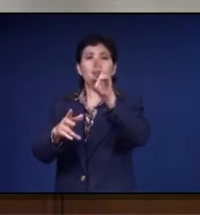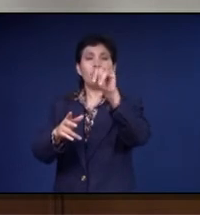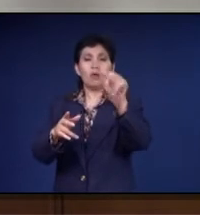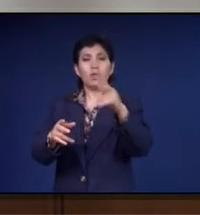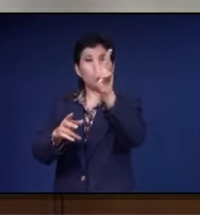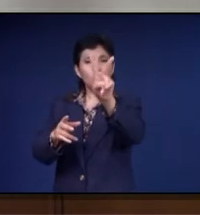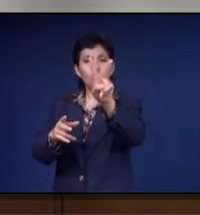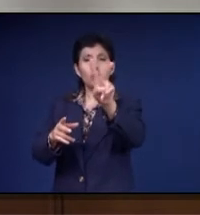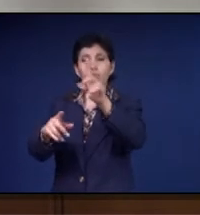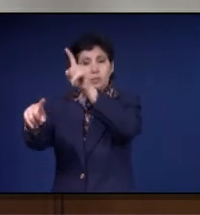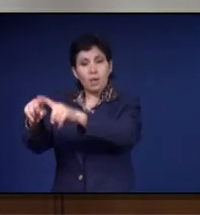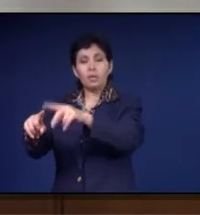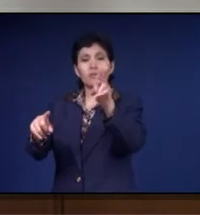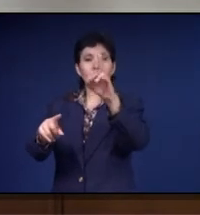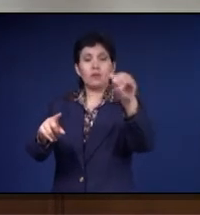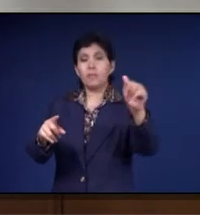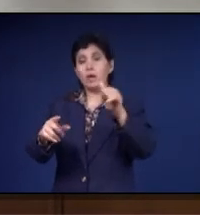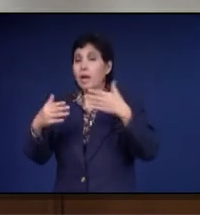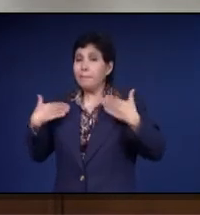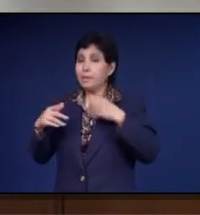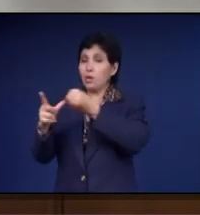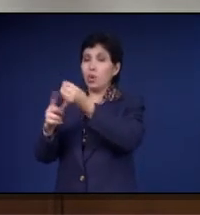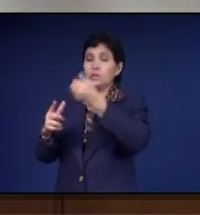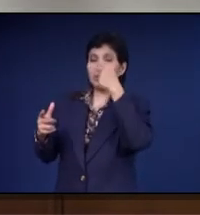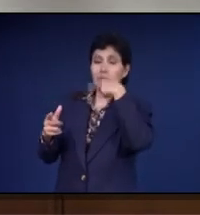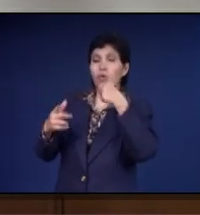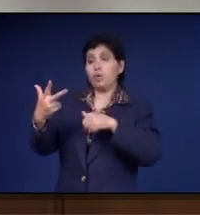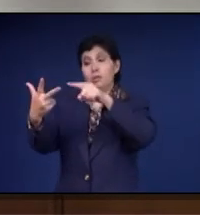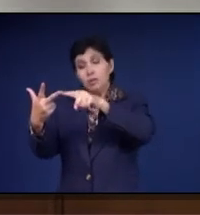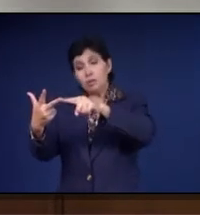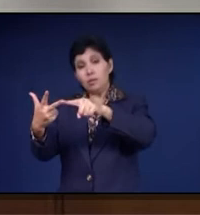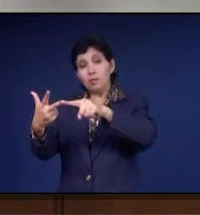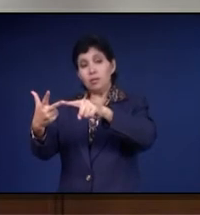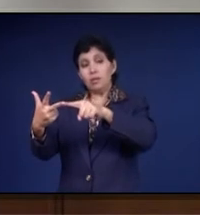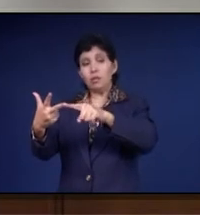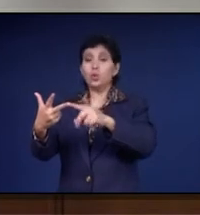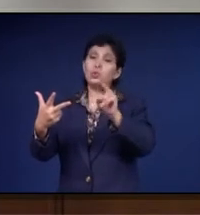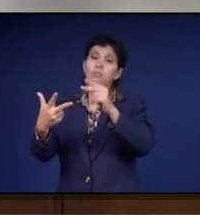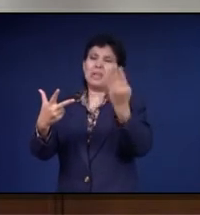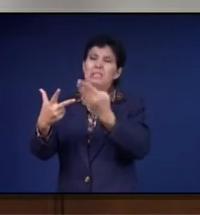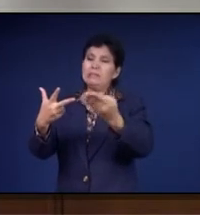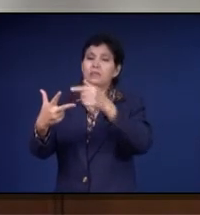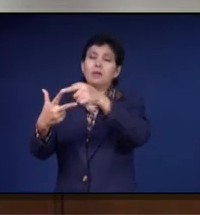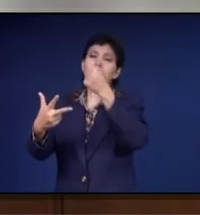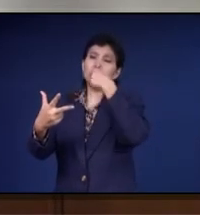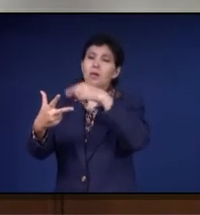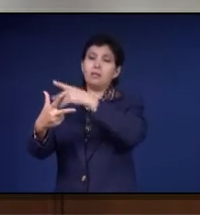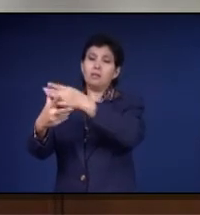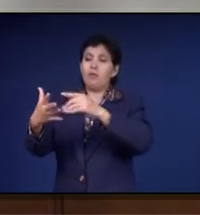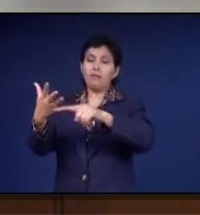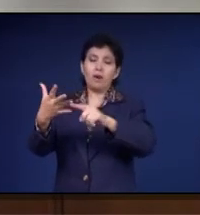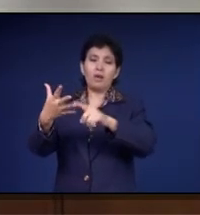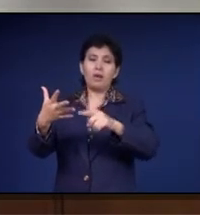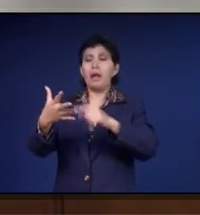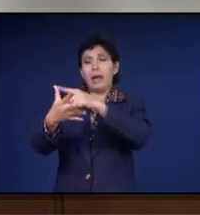two variables, two dependent variables, happy or sad, or three variables, happy, neutral, or sad, or five variables,